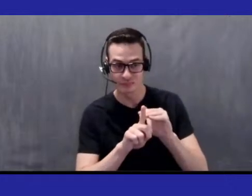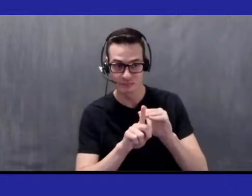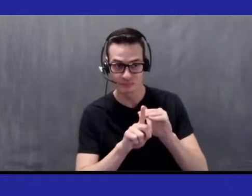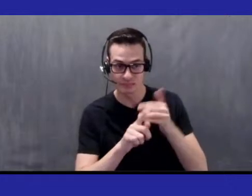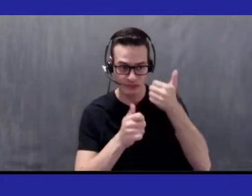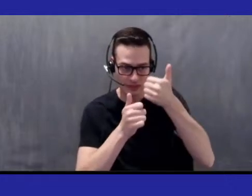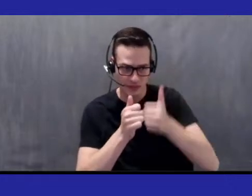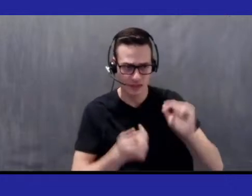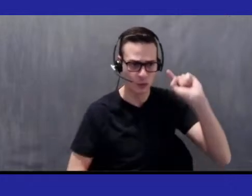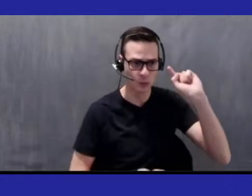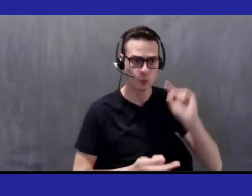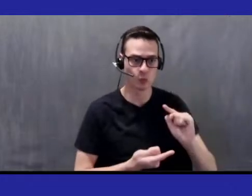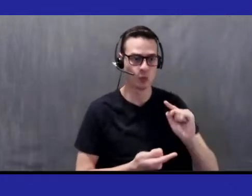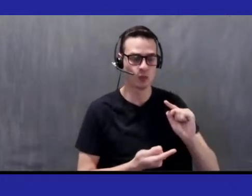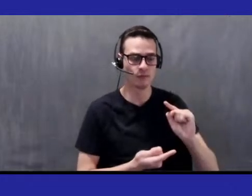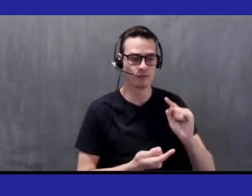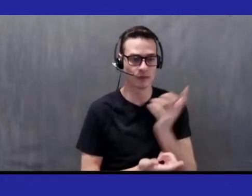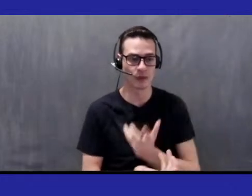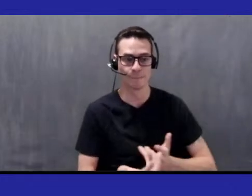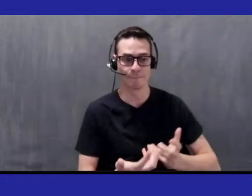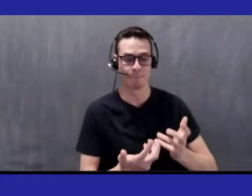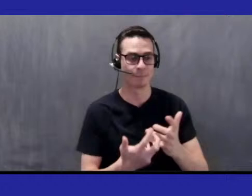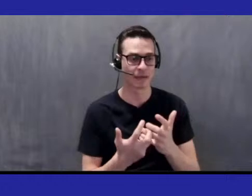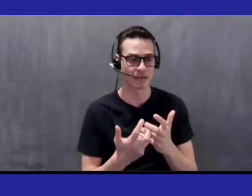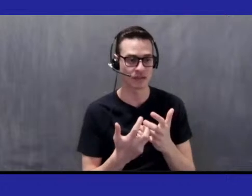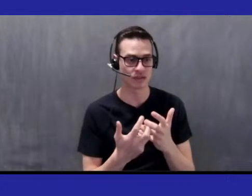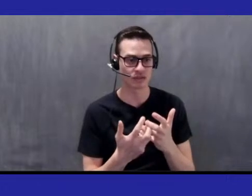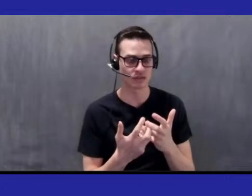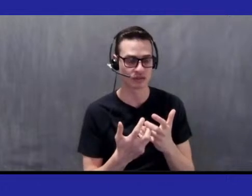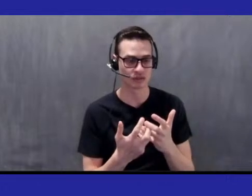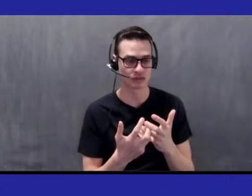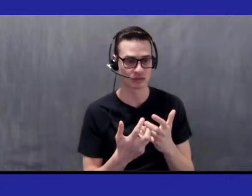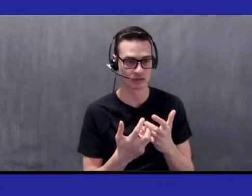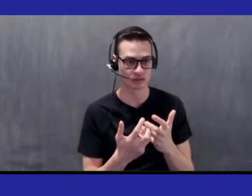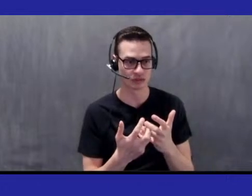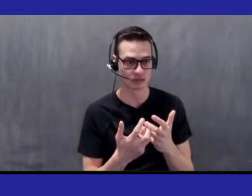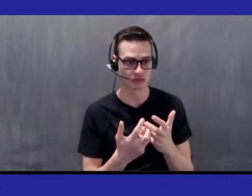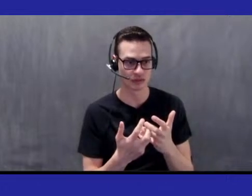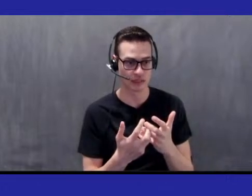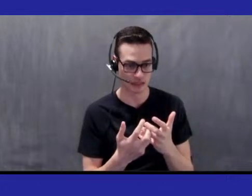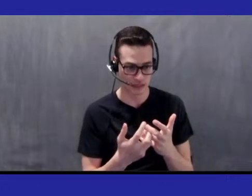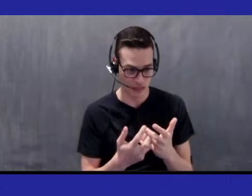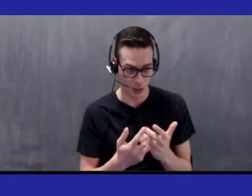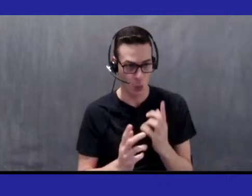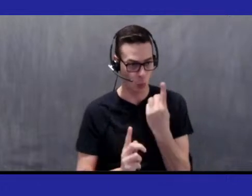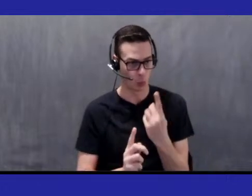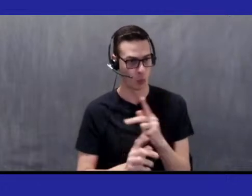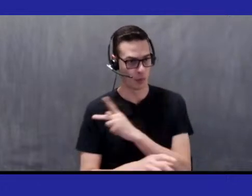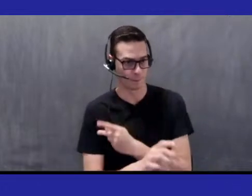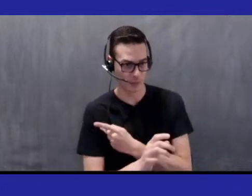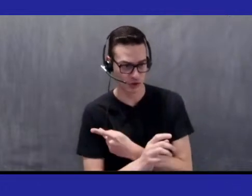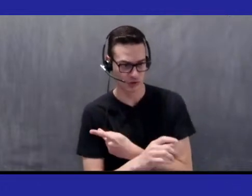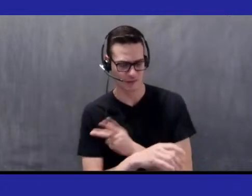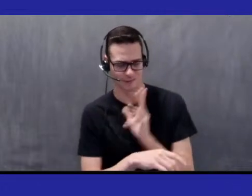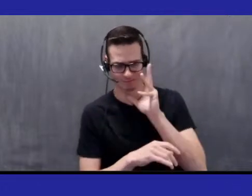reductions corresponds to a reduction in a patient with sickle cell having to experience what was described by the